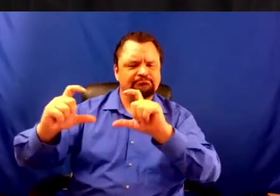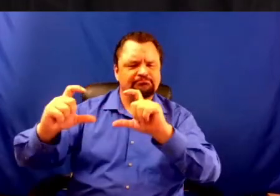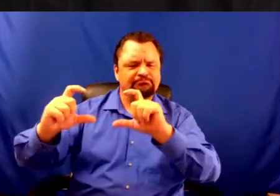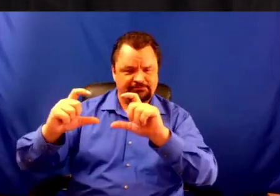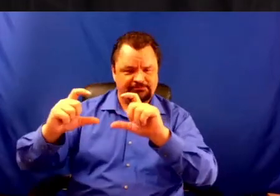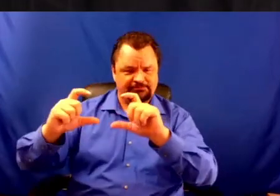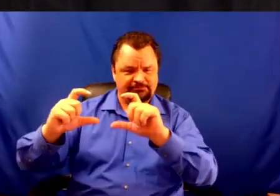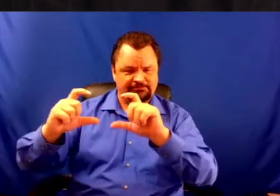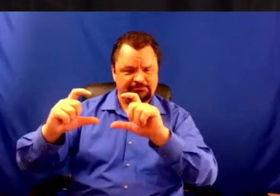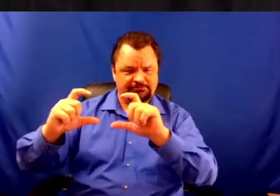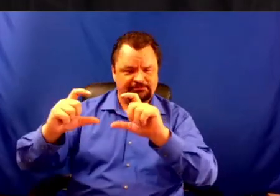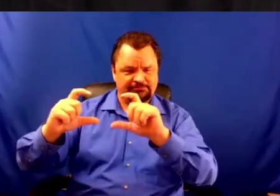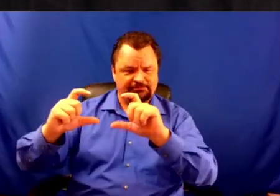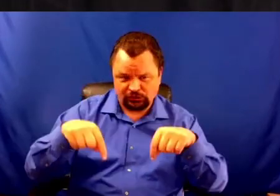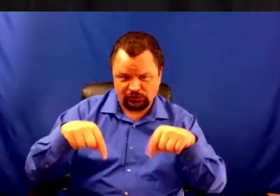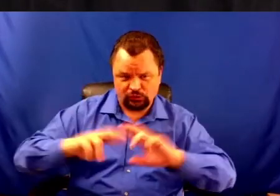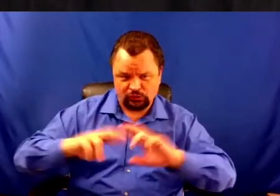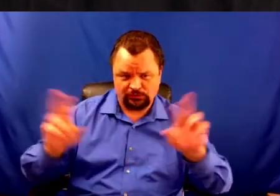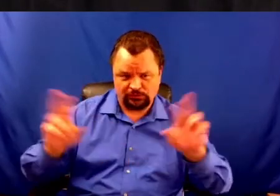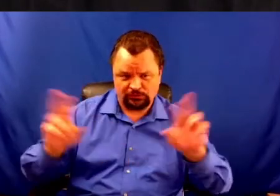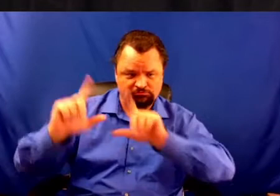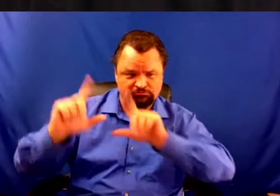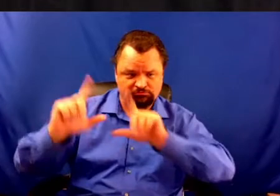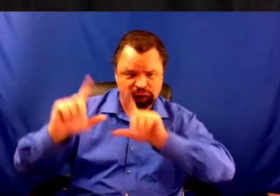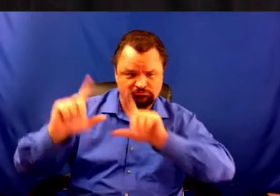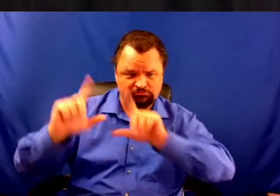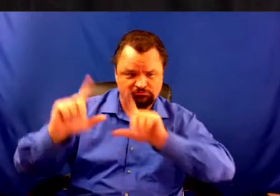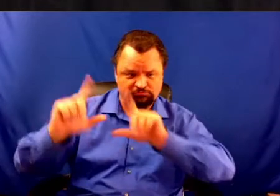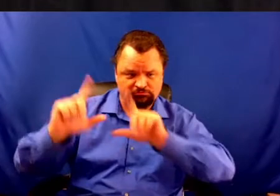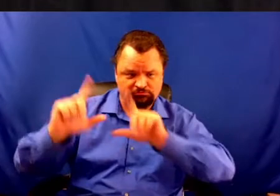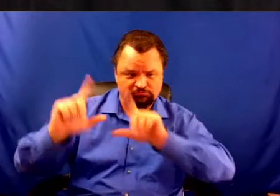mute? Can you guys hear me? Maybe?